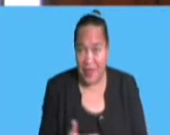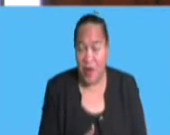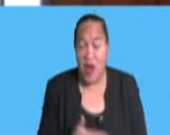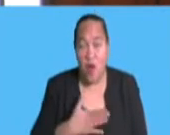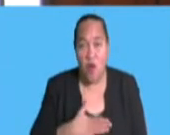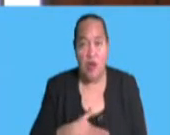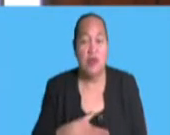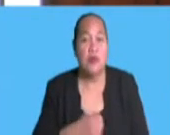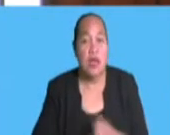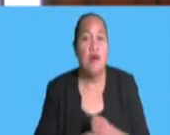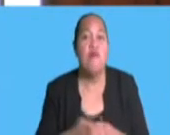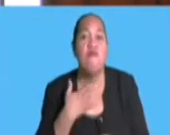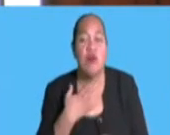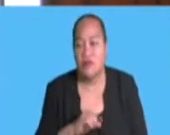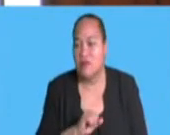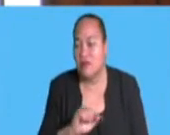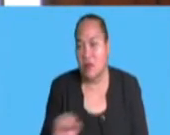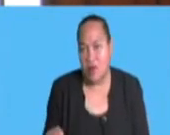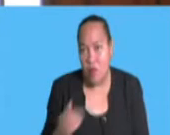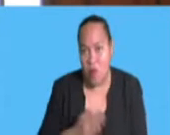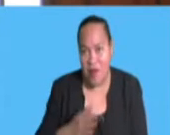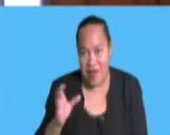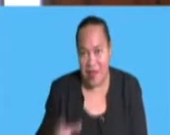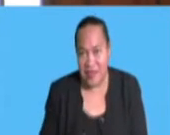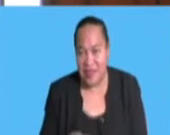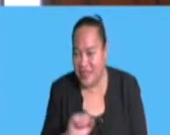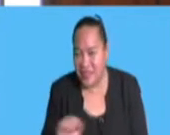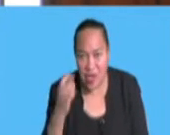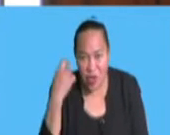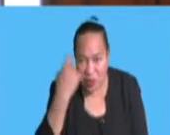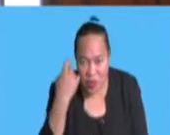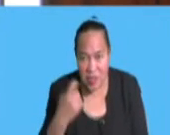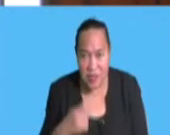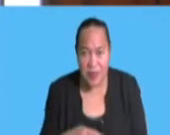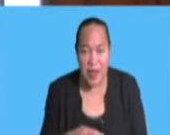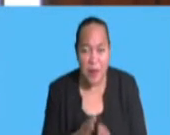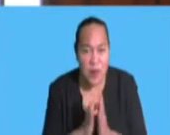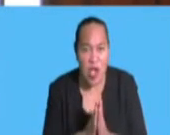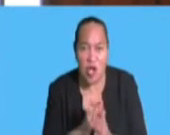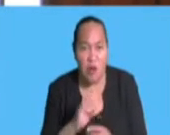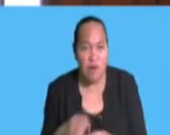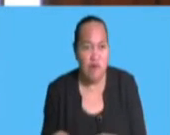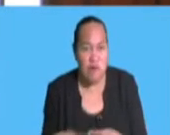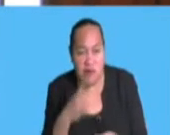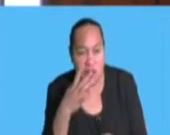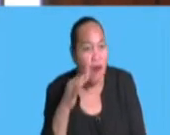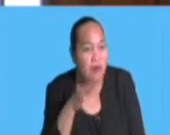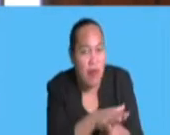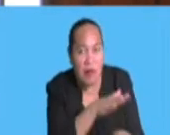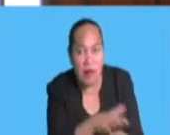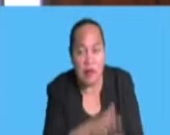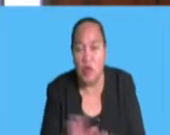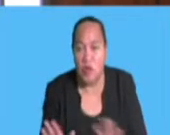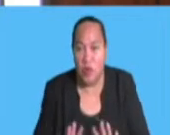attempt to give voice of their concerns and pray that I do so not in the spirit of finding fault, but rather in